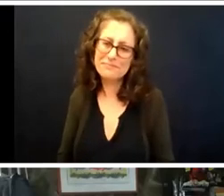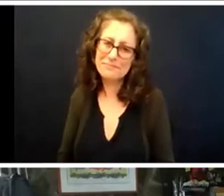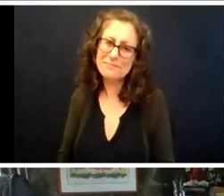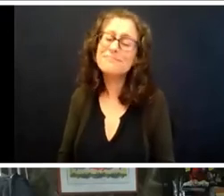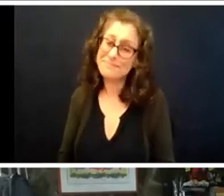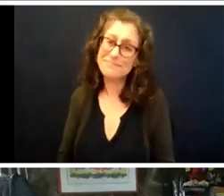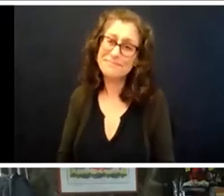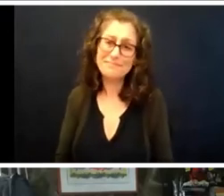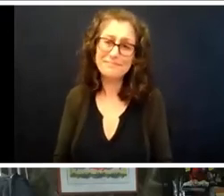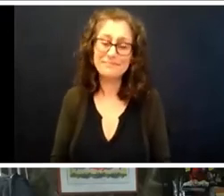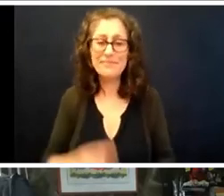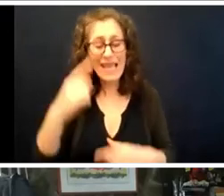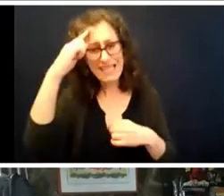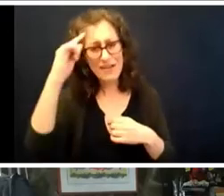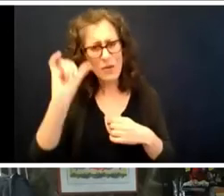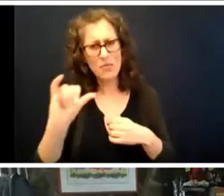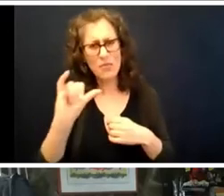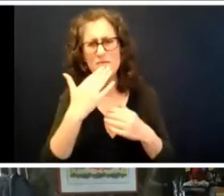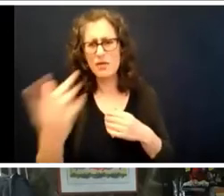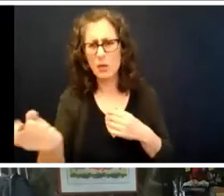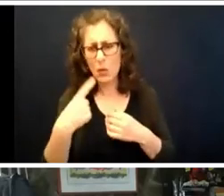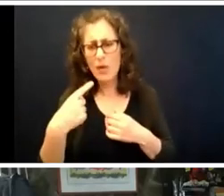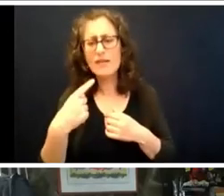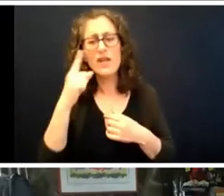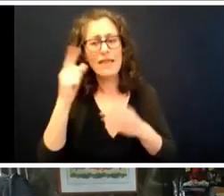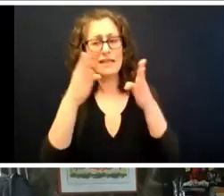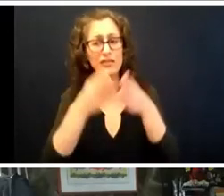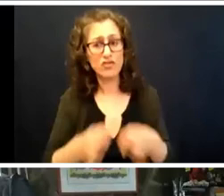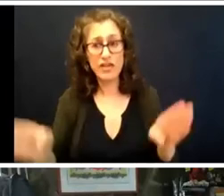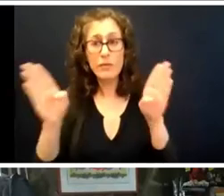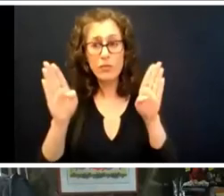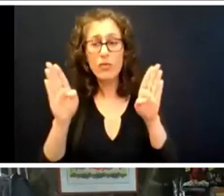So I think, that was such a good question. I think in general,